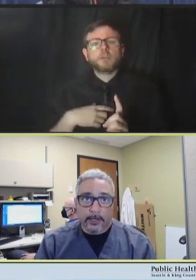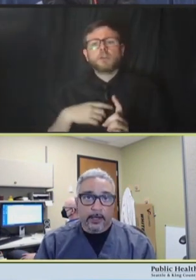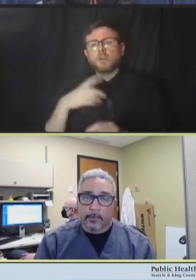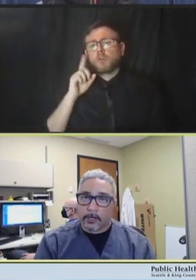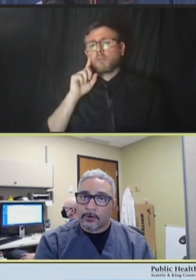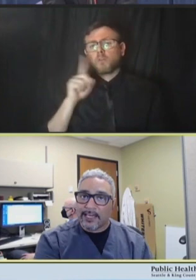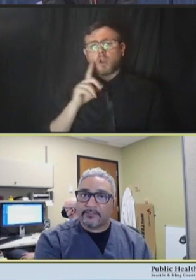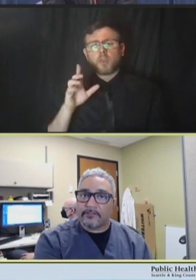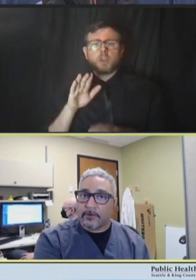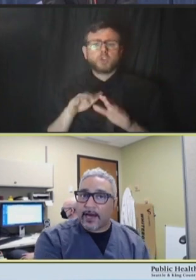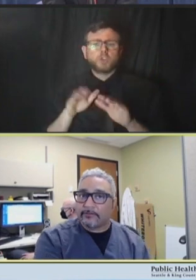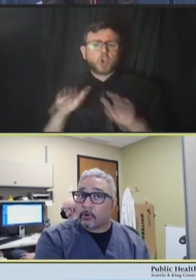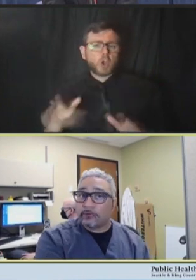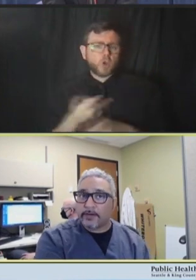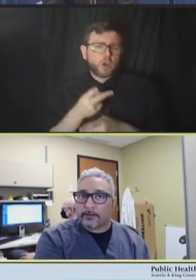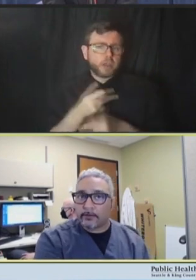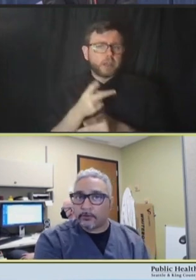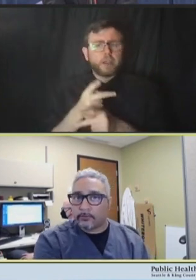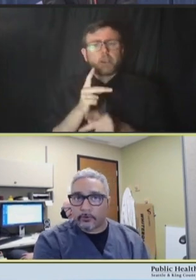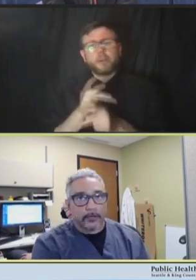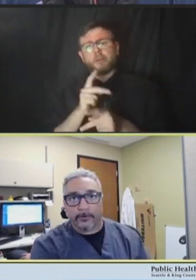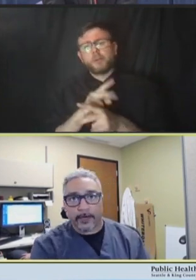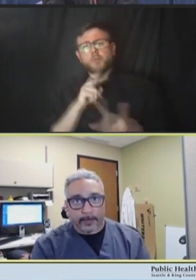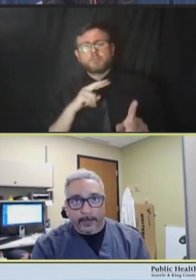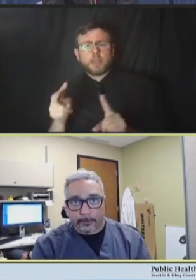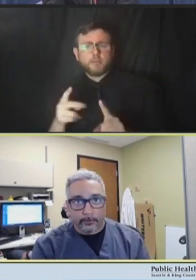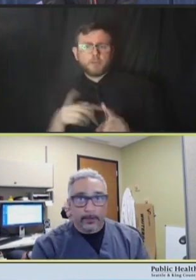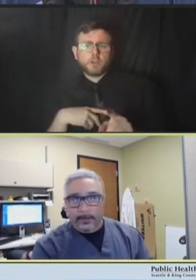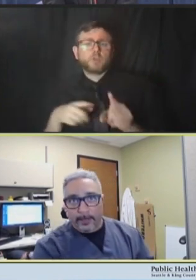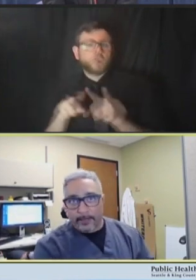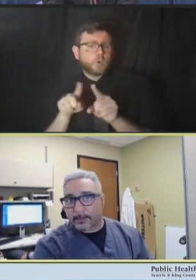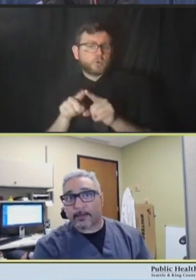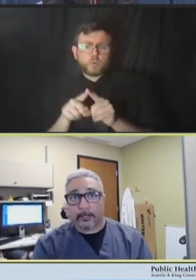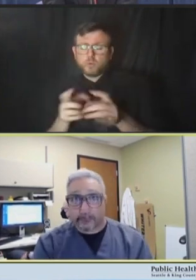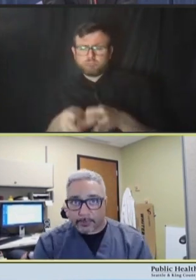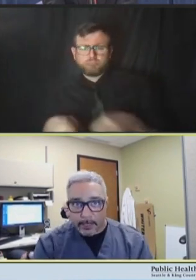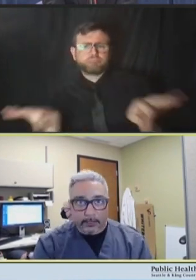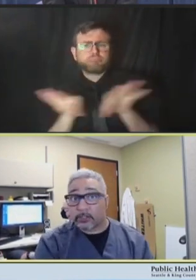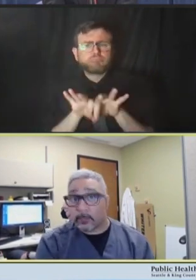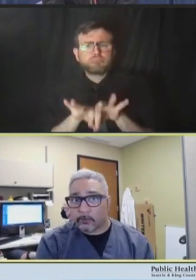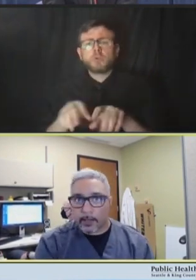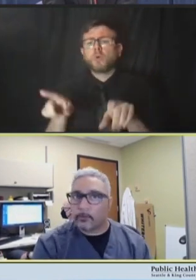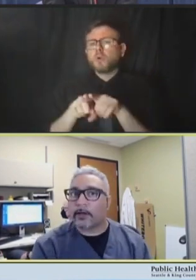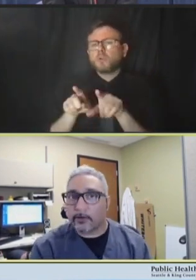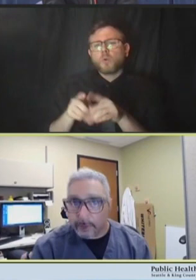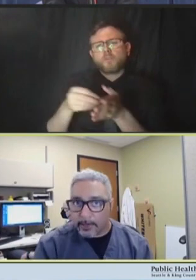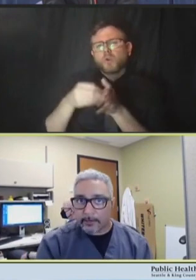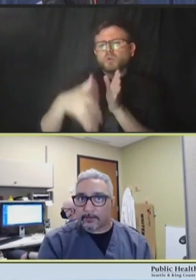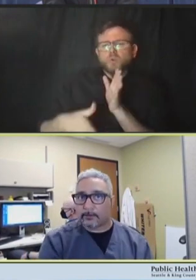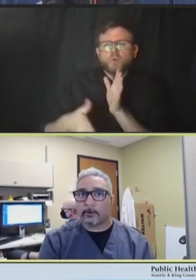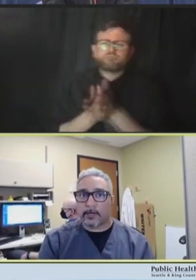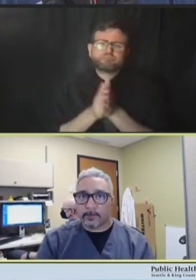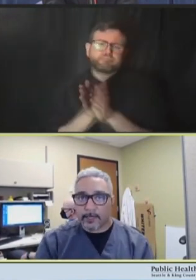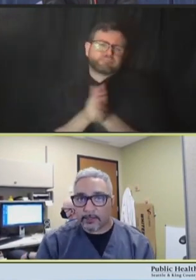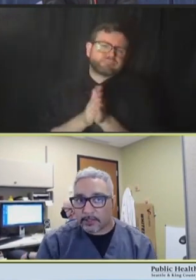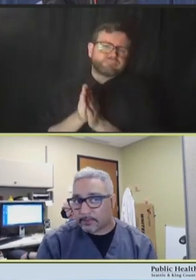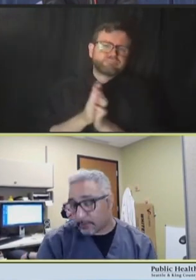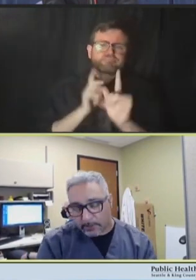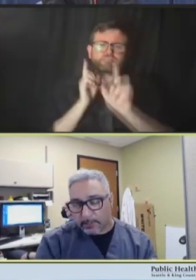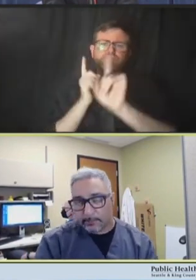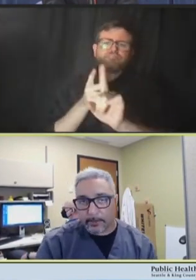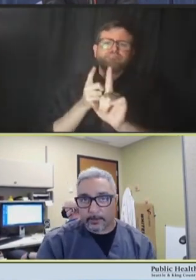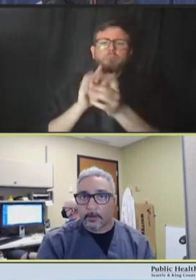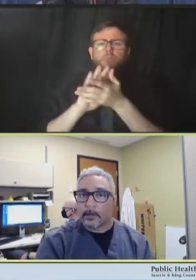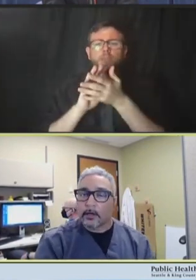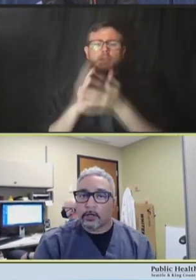thing. But, even if you have a motivated student who does great in high school and gets a scholarship to college and does well and wants to go into medicine or go get a PhD, but let's